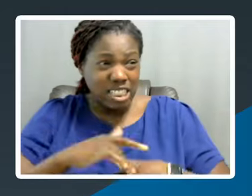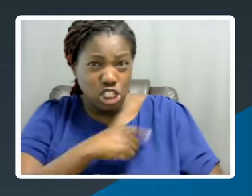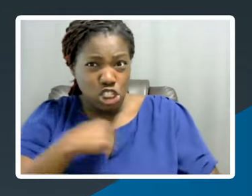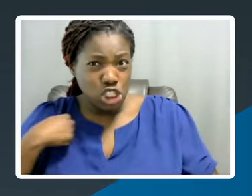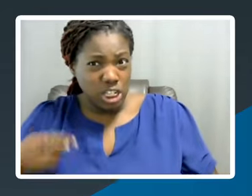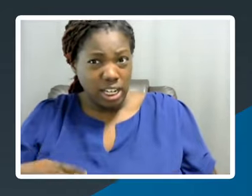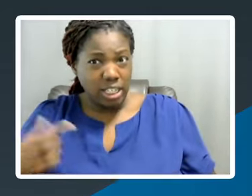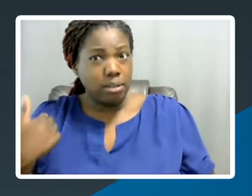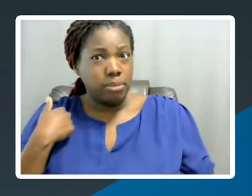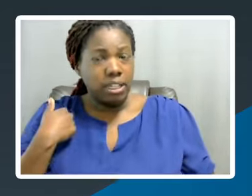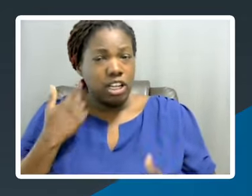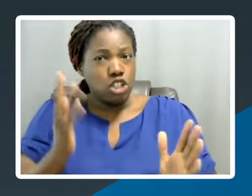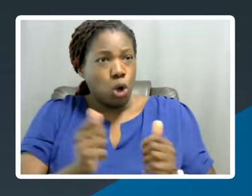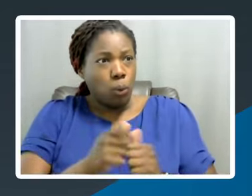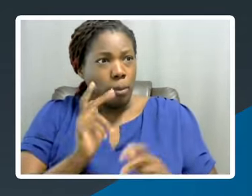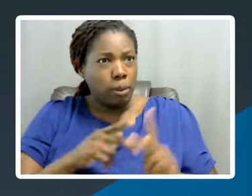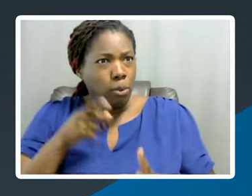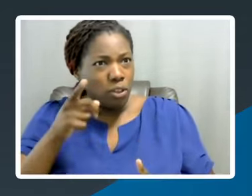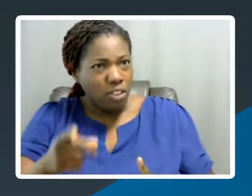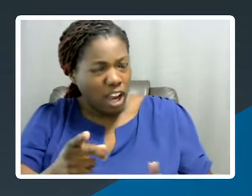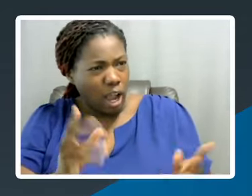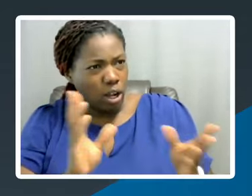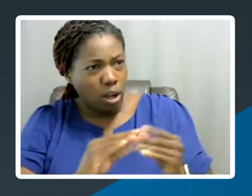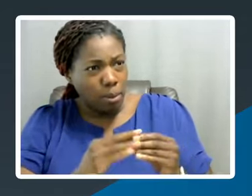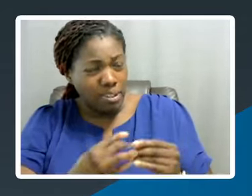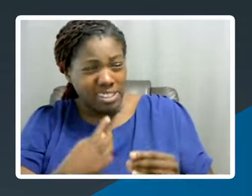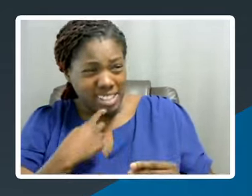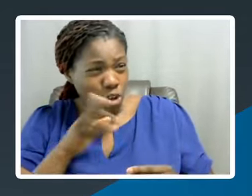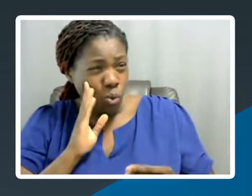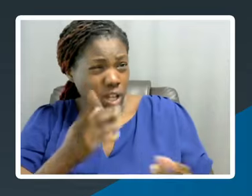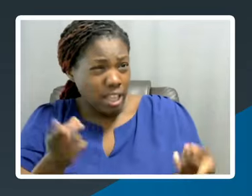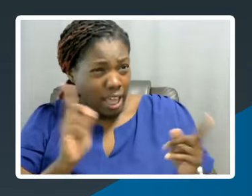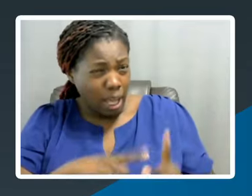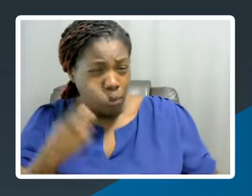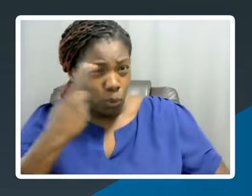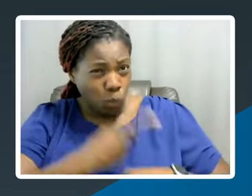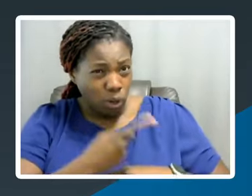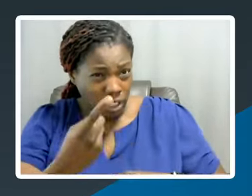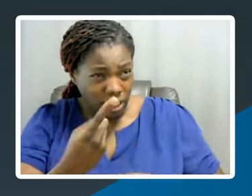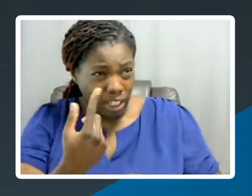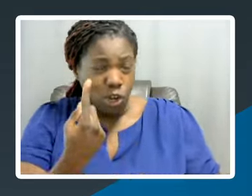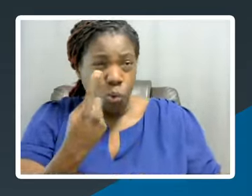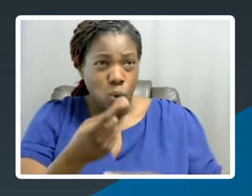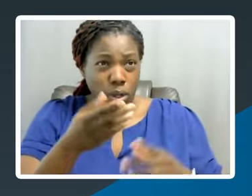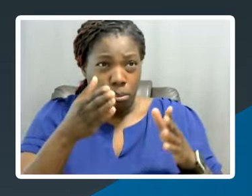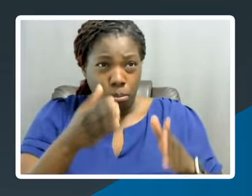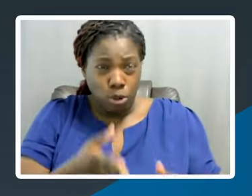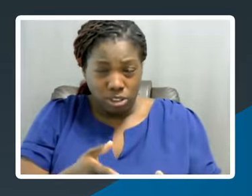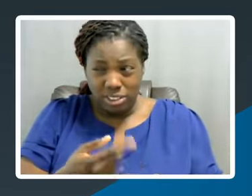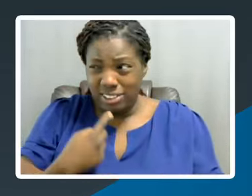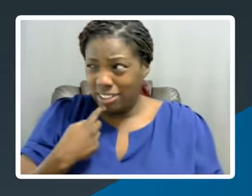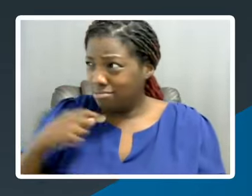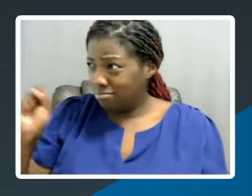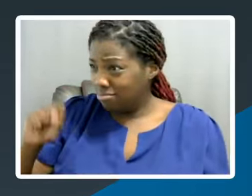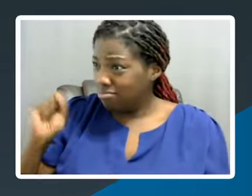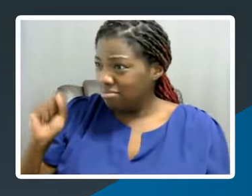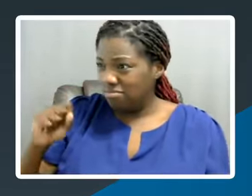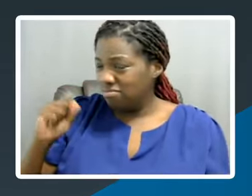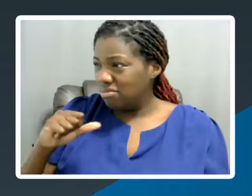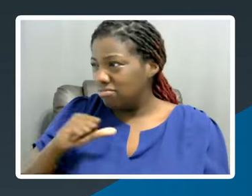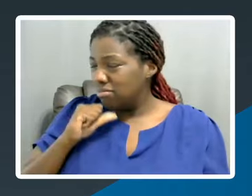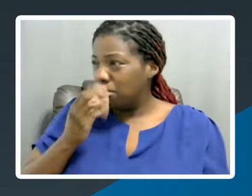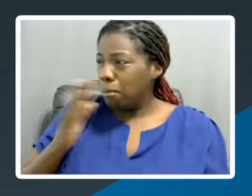people there, and I made a comment about this. And I said, you know, this will happen someday. And one of the people that I was talking to said, yeah, you know, it's not that bad. And I said,